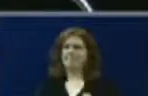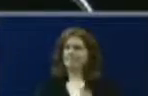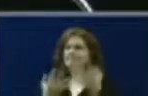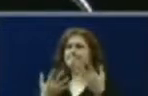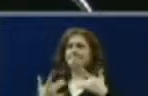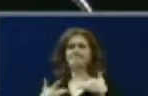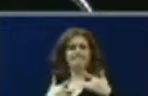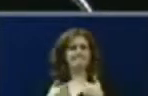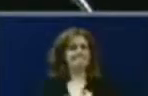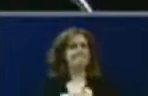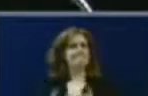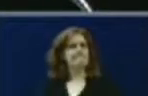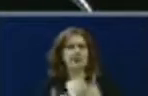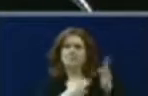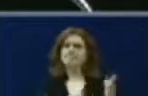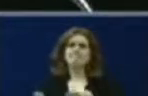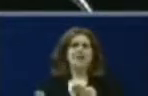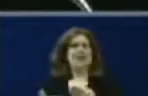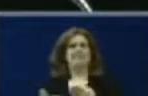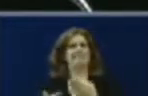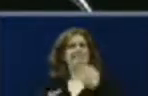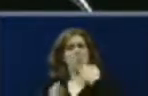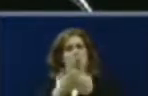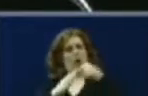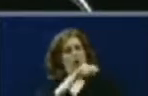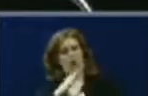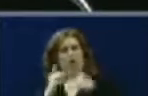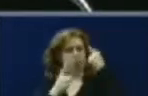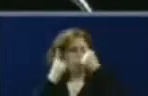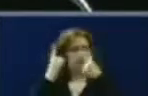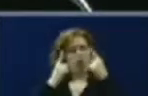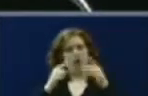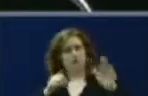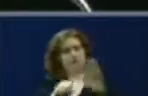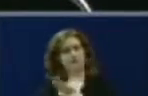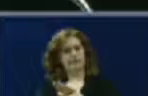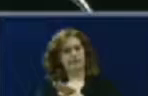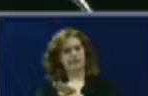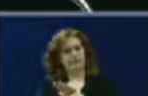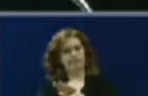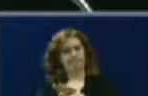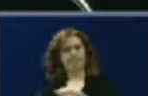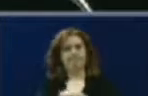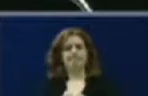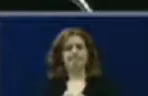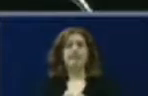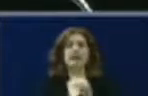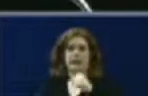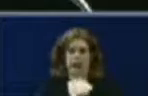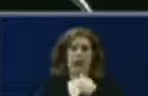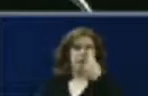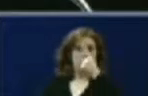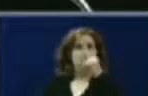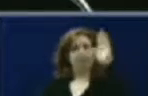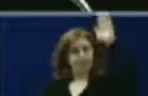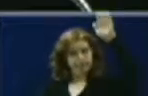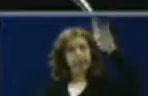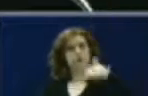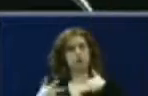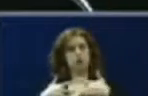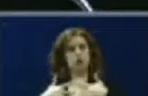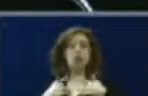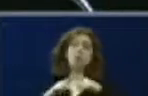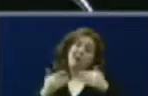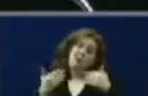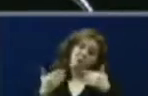concern about the fact that this plan didn't seem to be very well thought out, or at least a complete plan. And I was one of those that raised concerns, but I had voted for